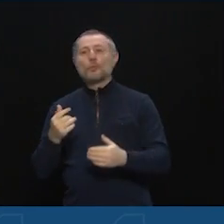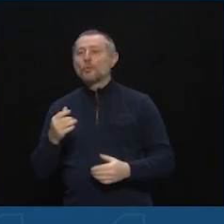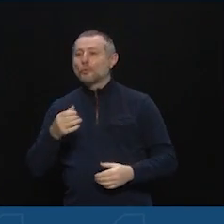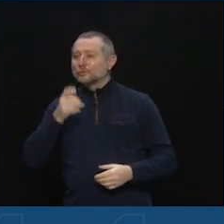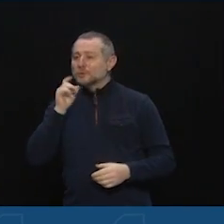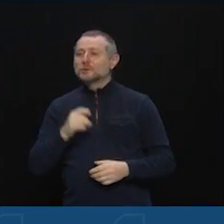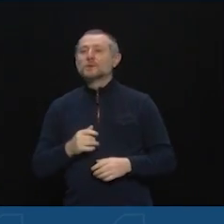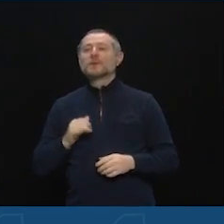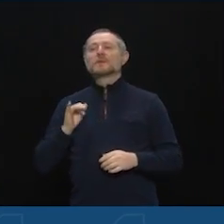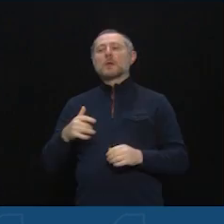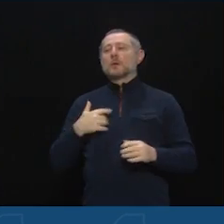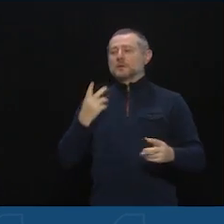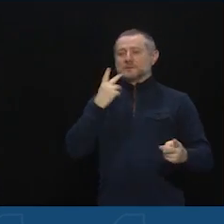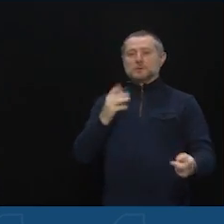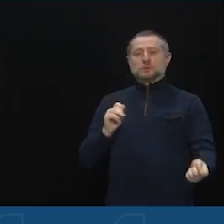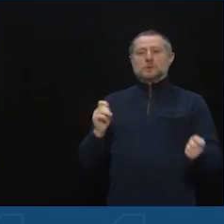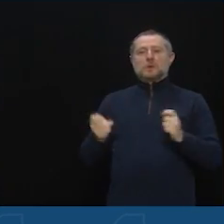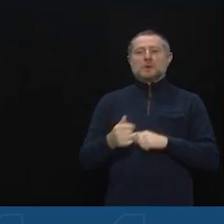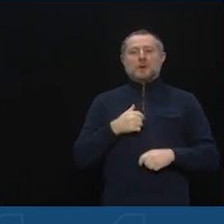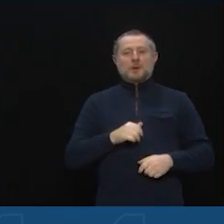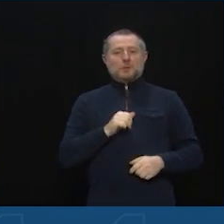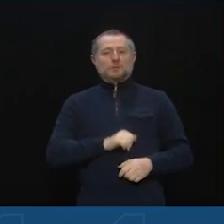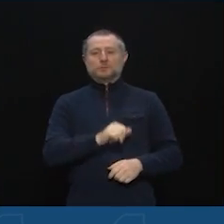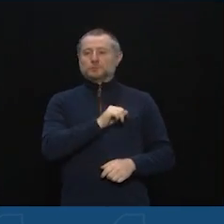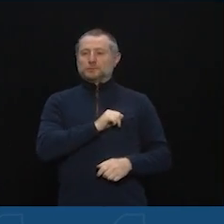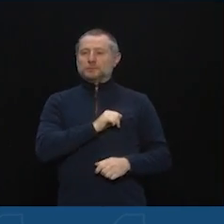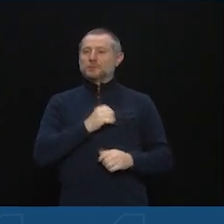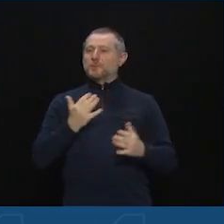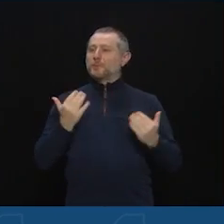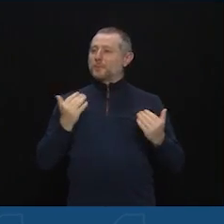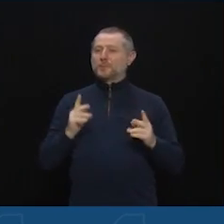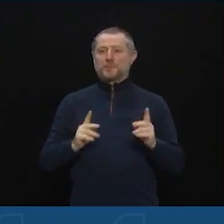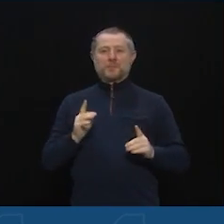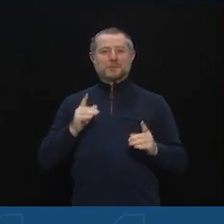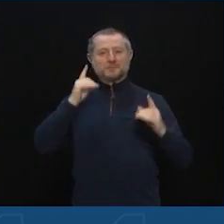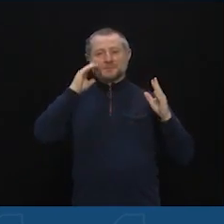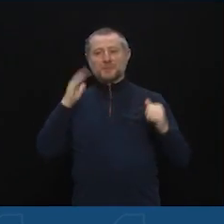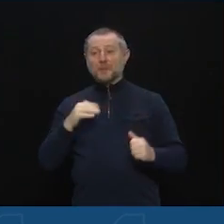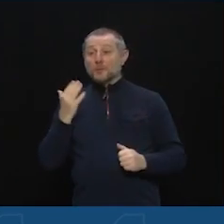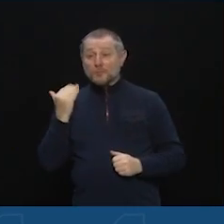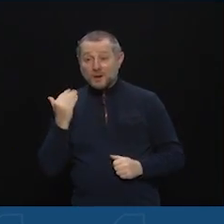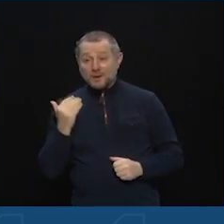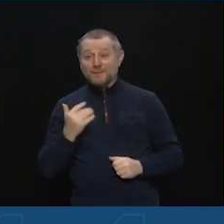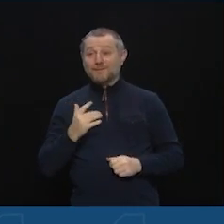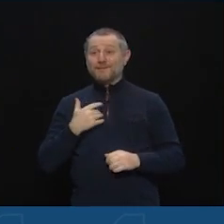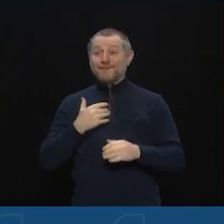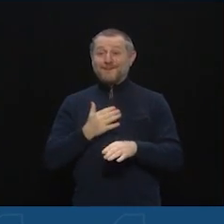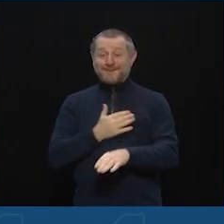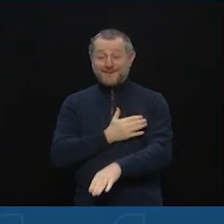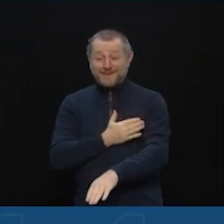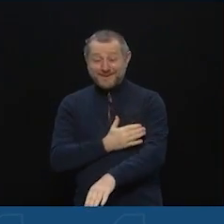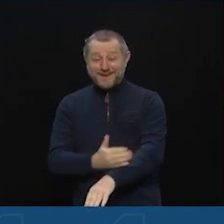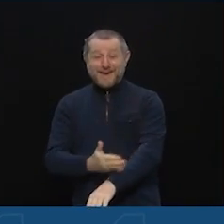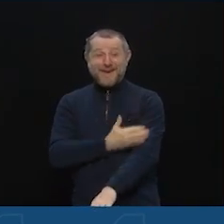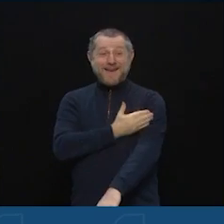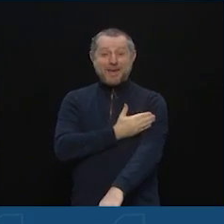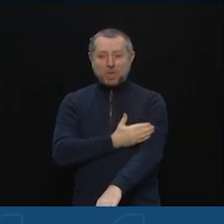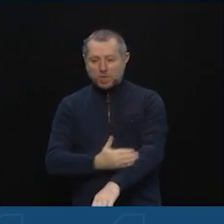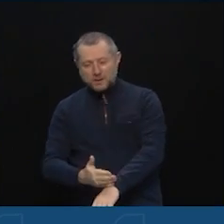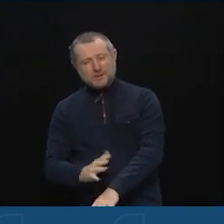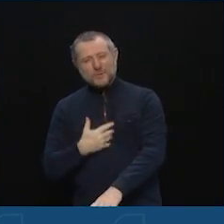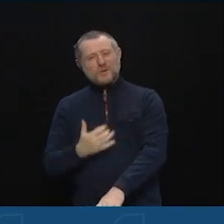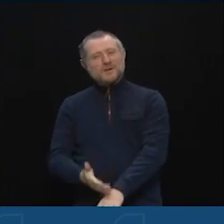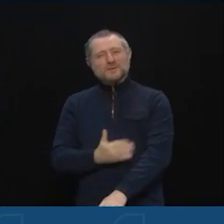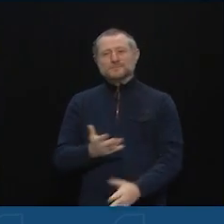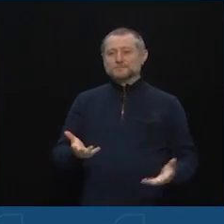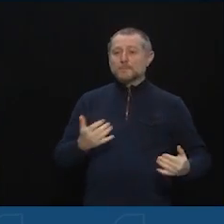a change in people's attitudes. There's an expectation now. So why set us backwards, whether it's that or even the outdoor dining experiences? I mean,